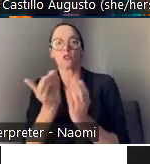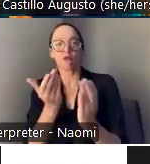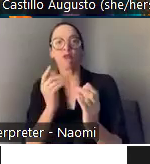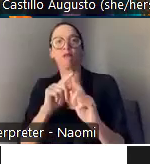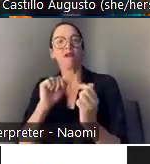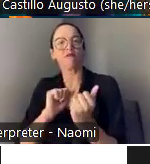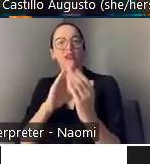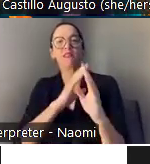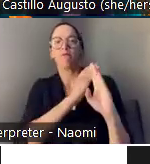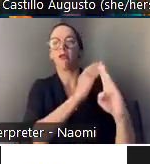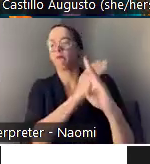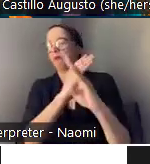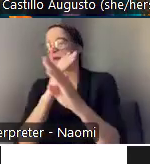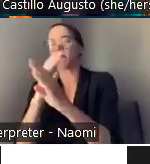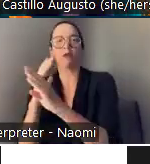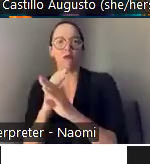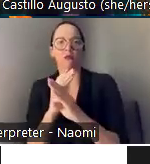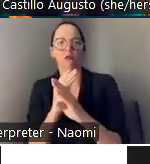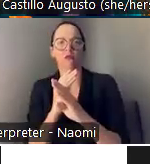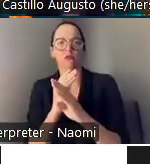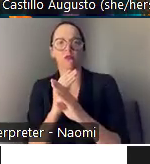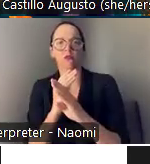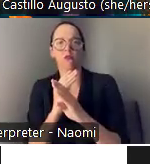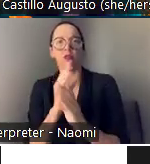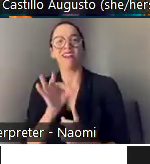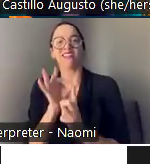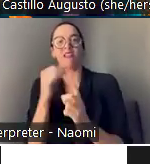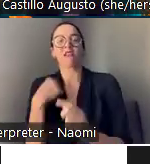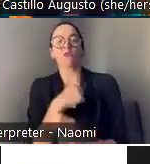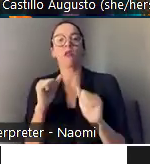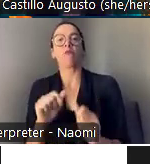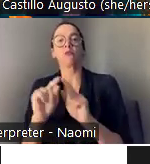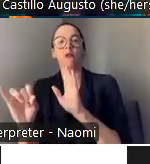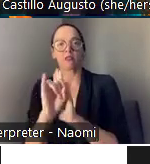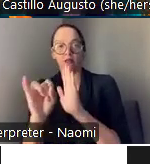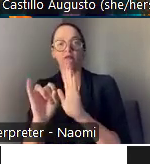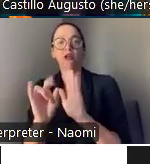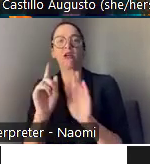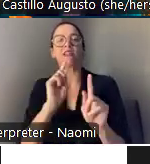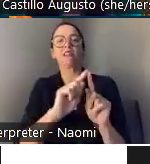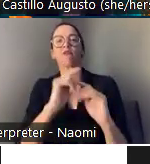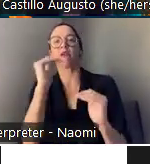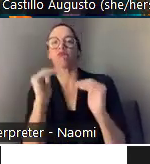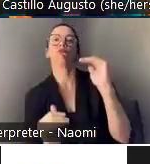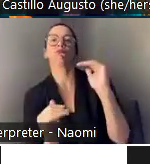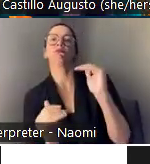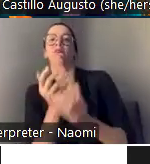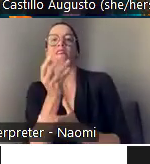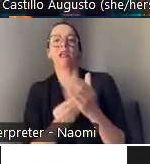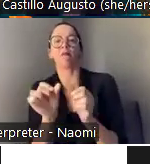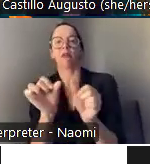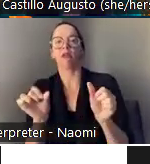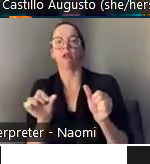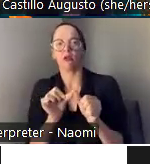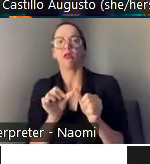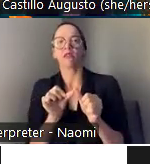our gap areas and unless we're able to hear the perspective of those that